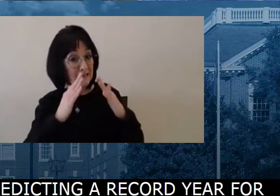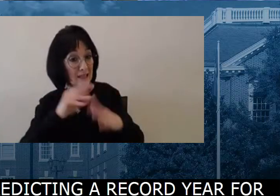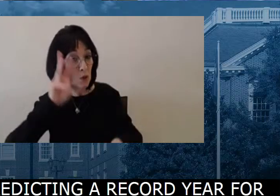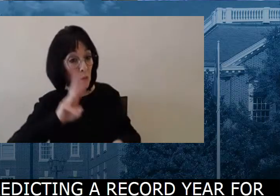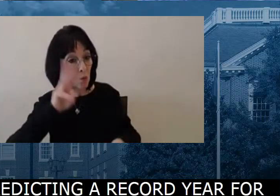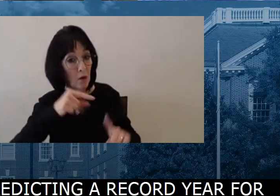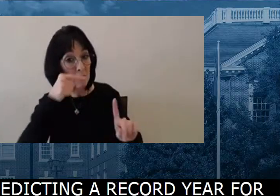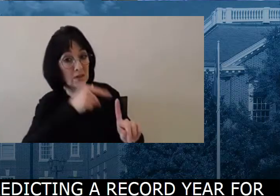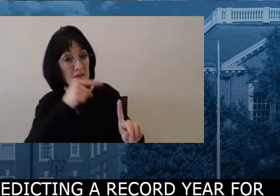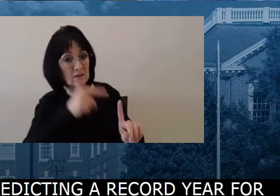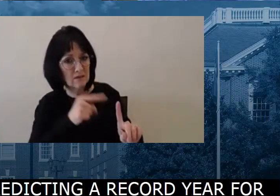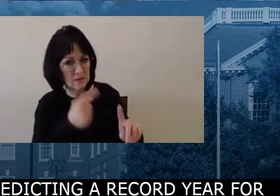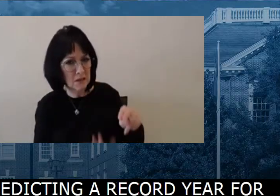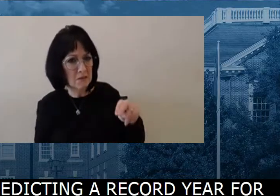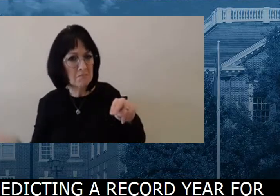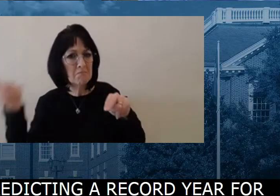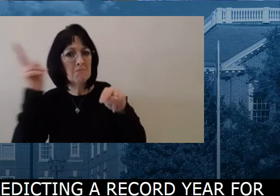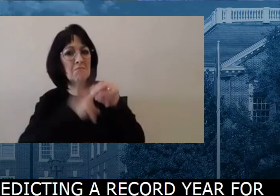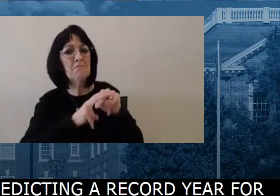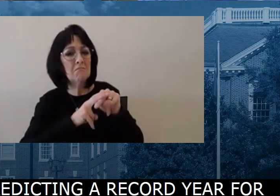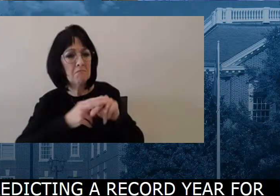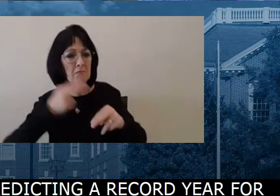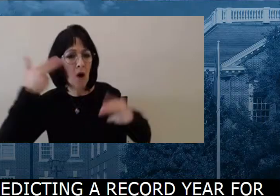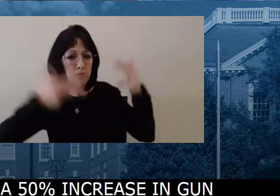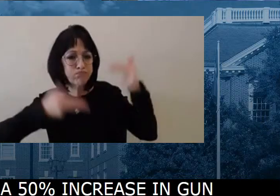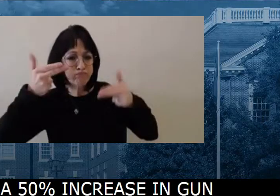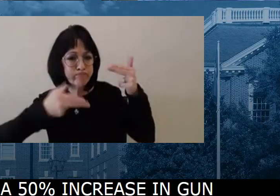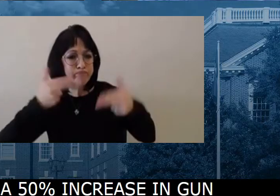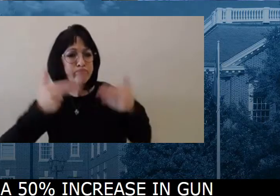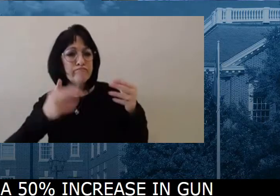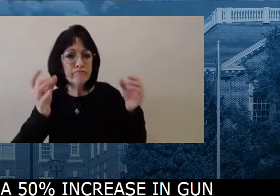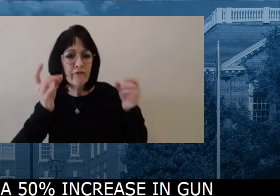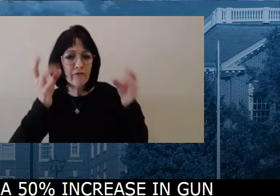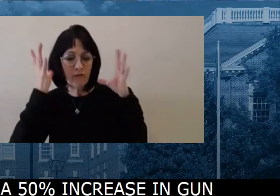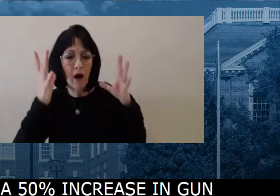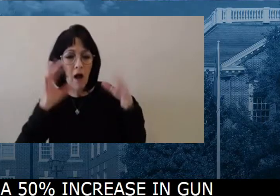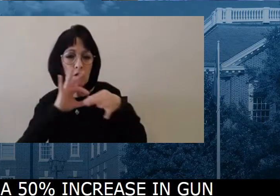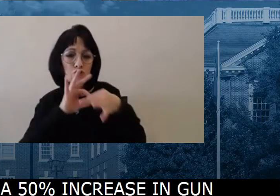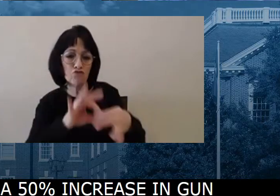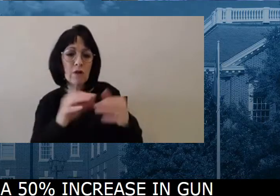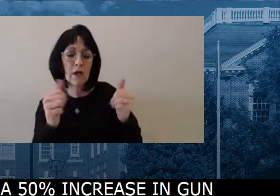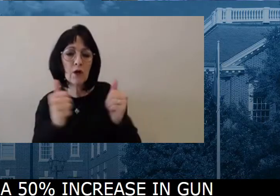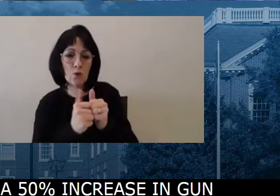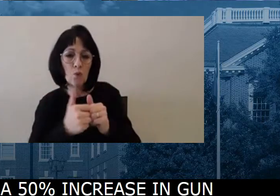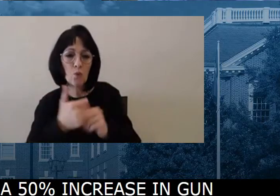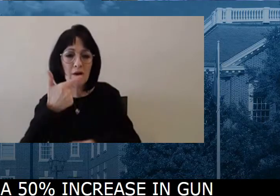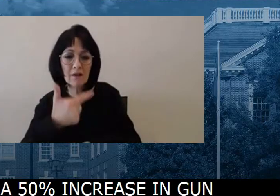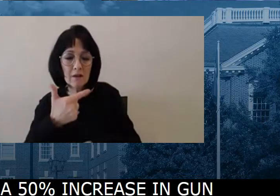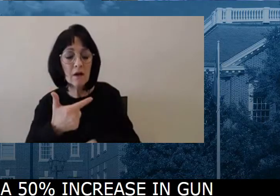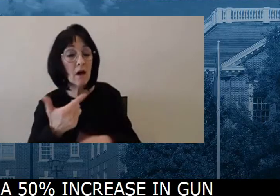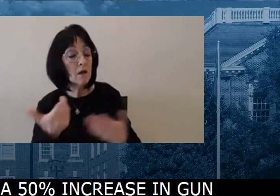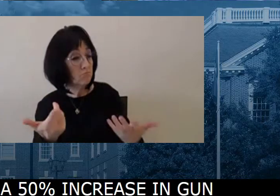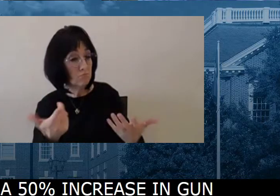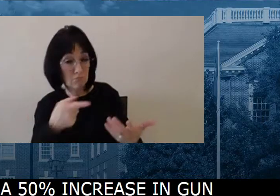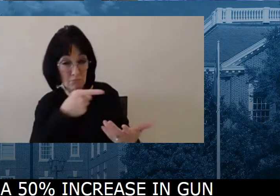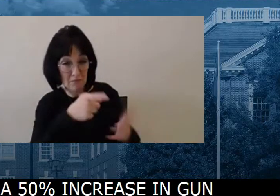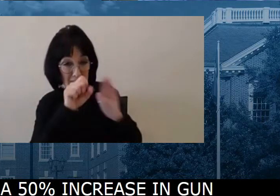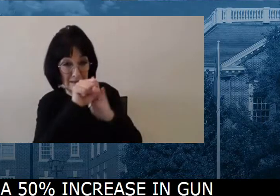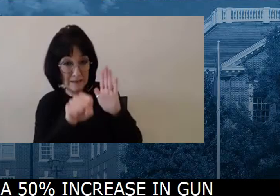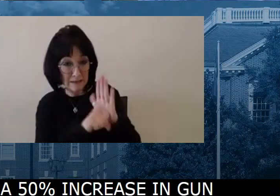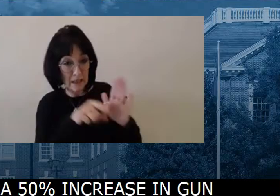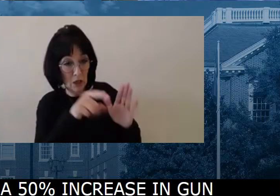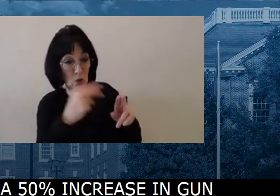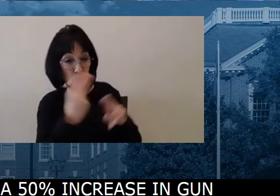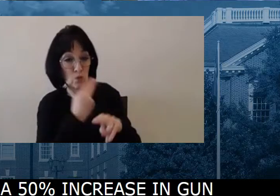While there are multiple other factors to consider, do these data call into question the state's use of lockdowns as a means of promoting